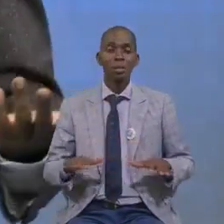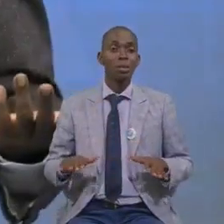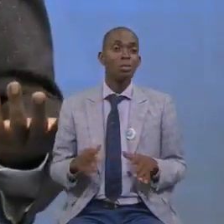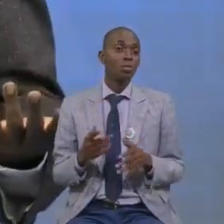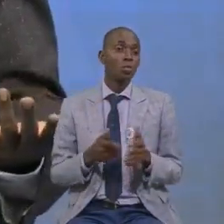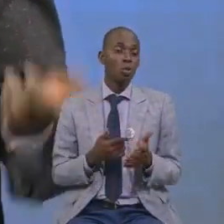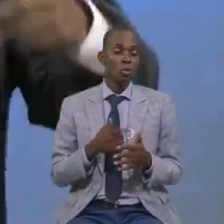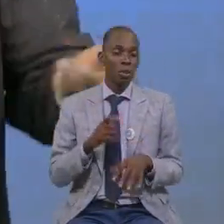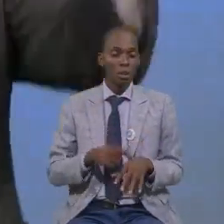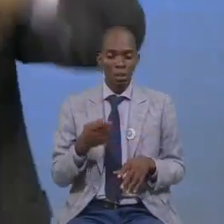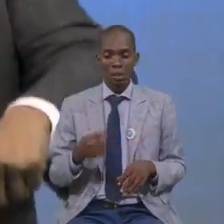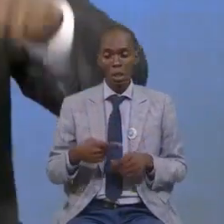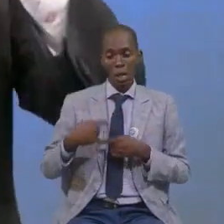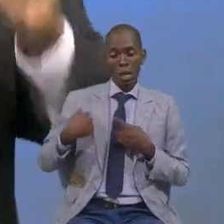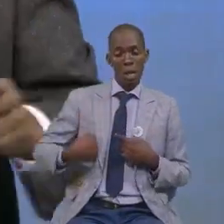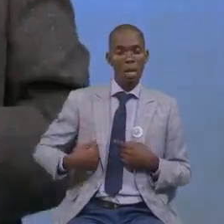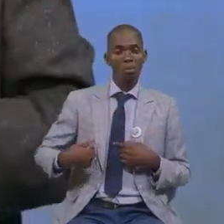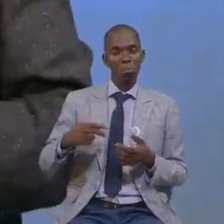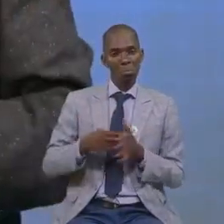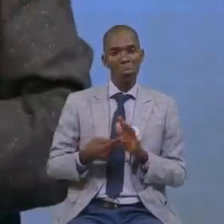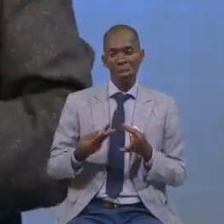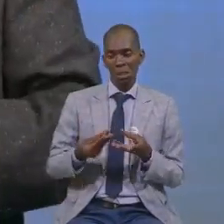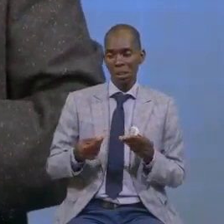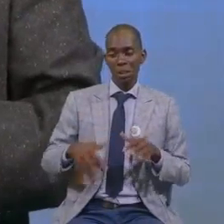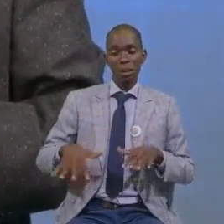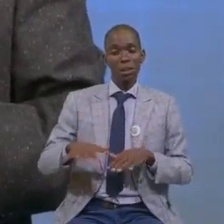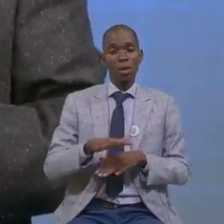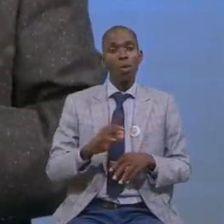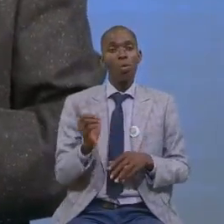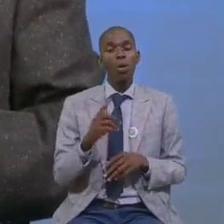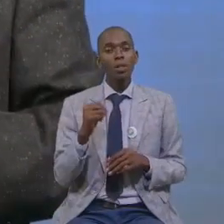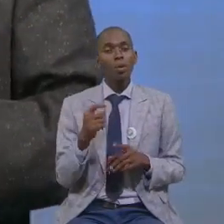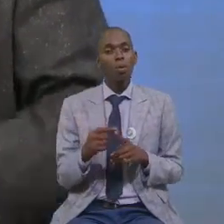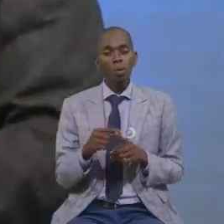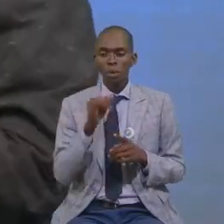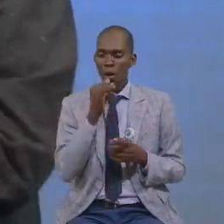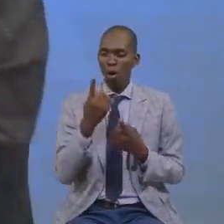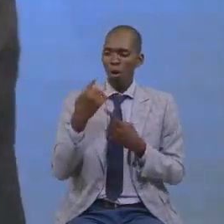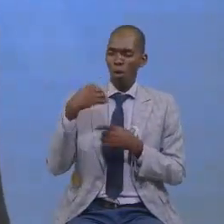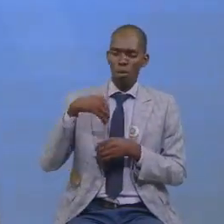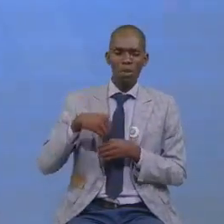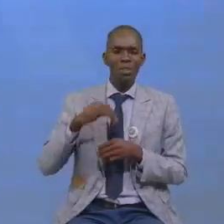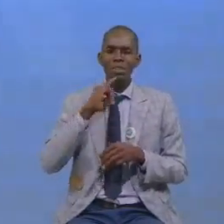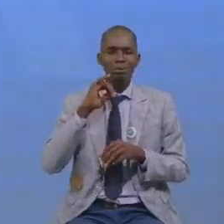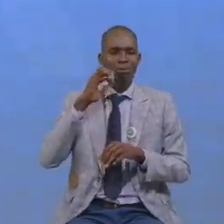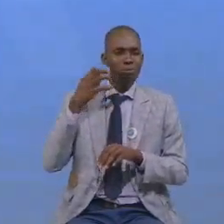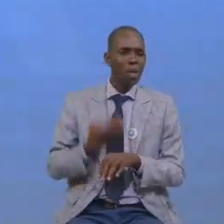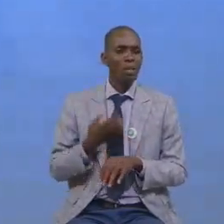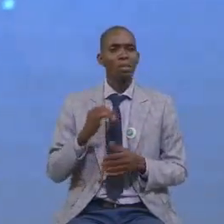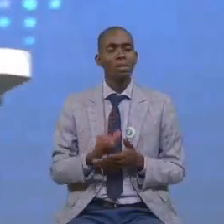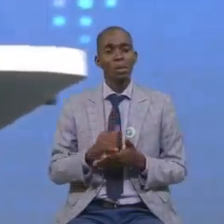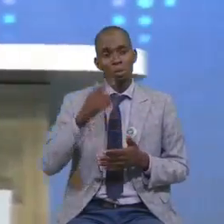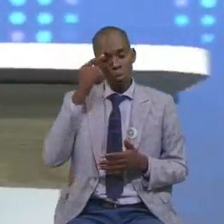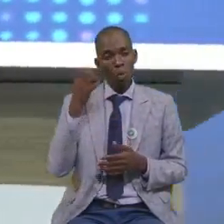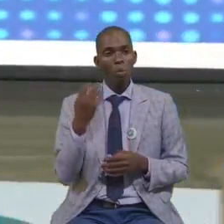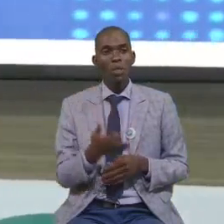the ground where the word is coming in, is hardened because many feet have